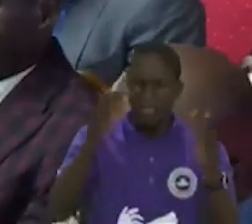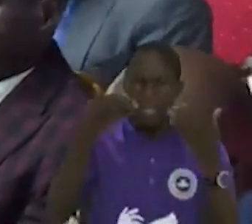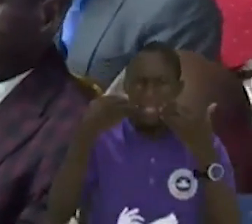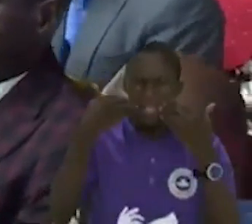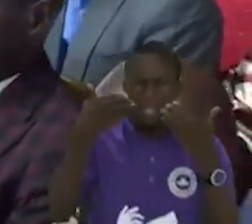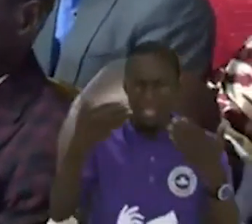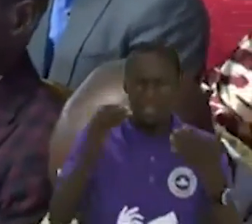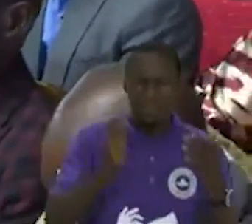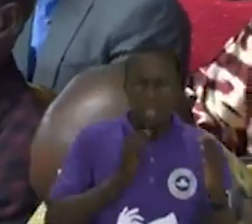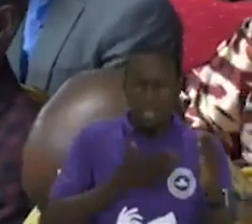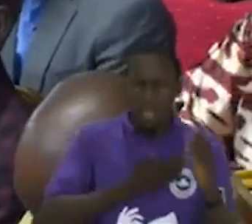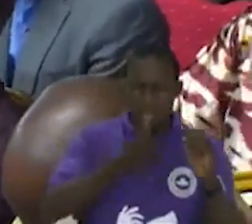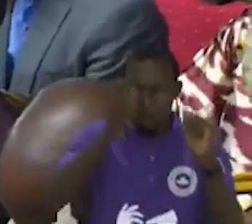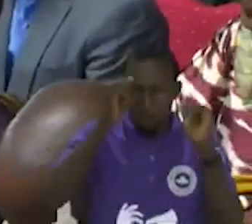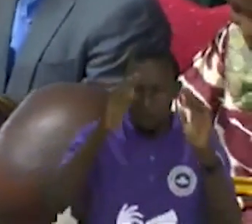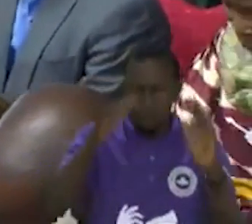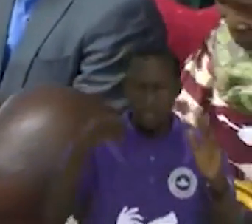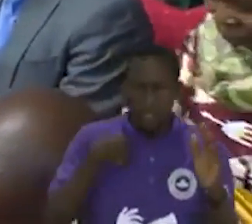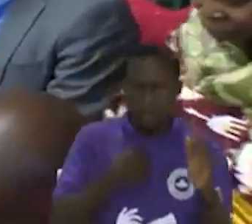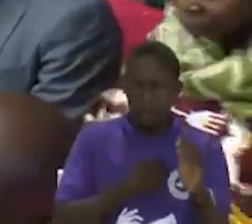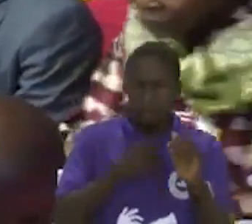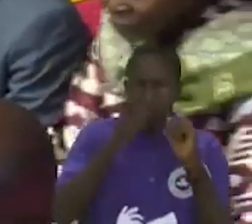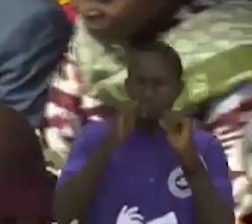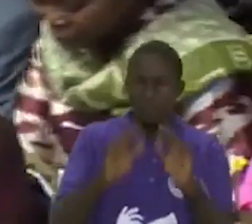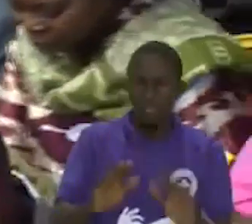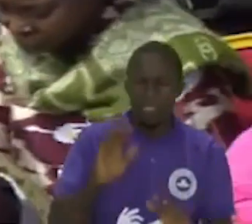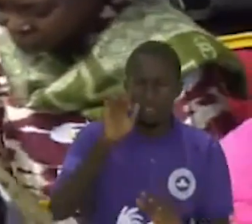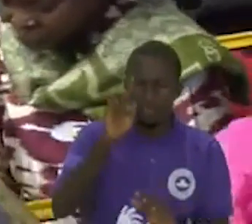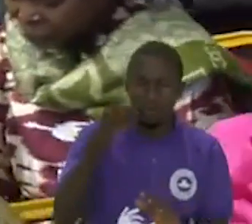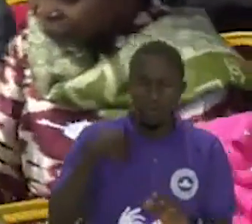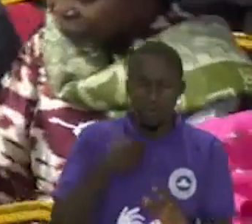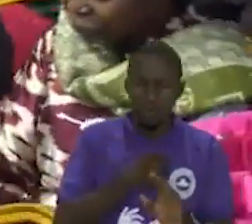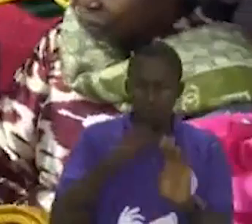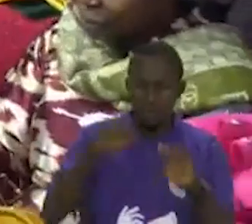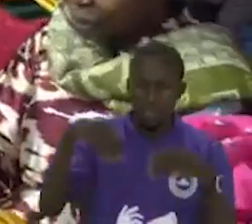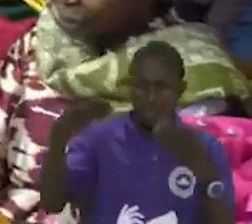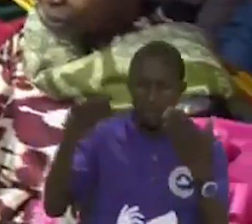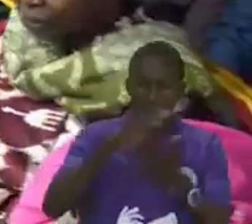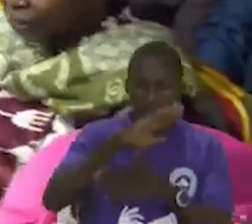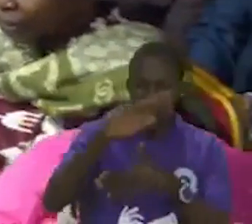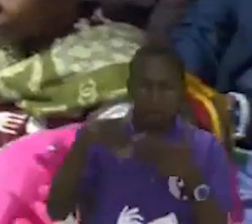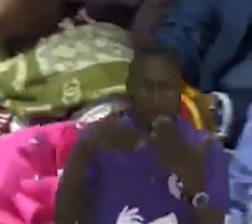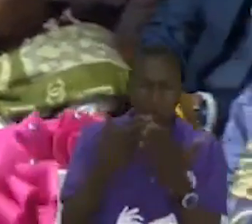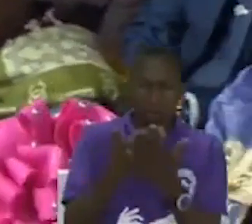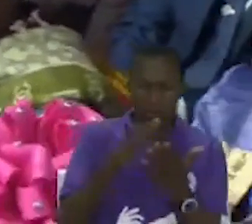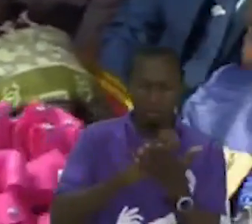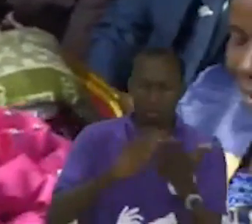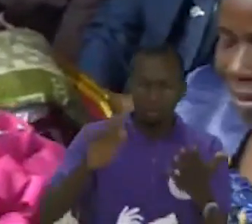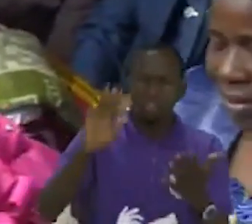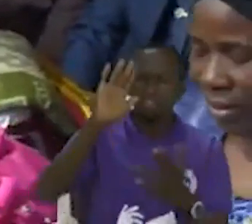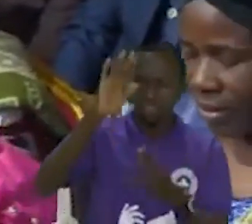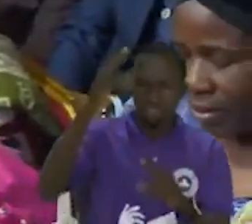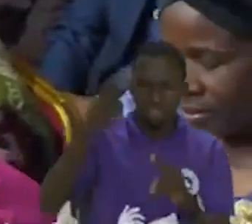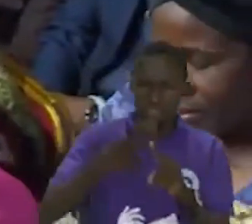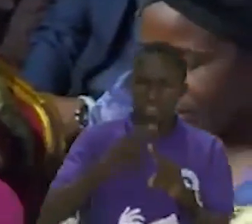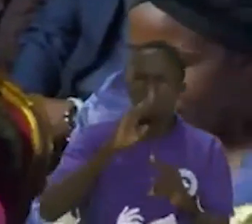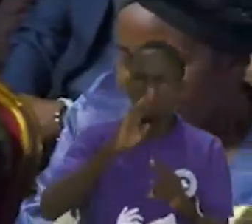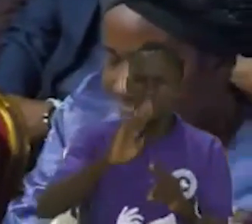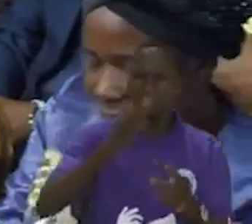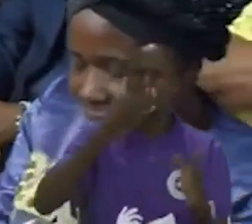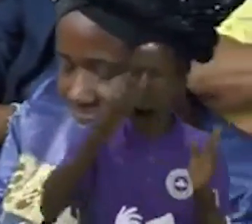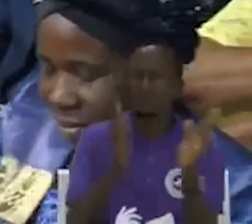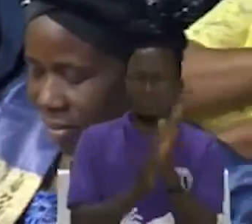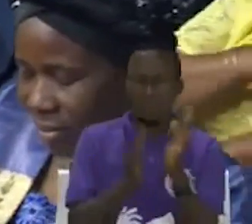Our Father and our God, we bless you. We give you all the glory. Let your name be exalted. Let your name be magnified. Lord, even as we have